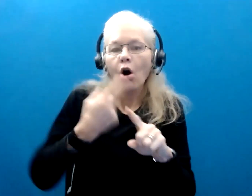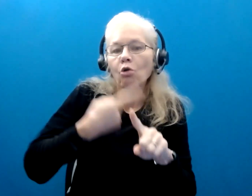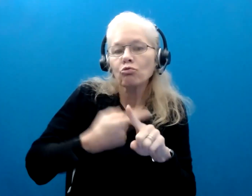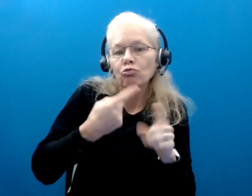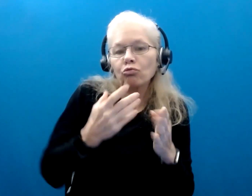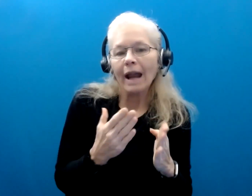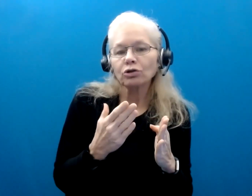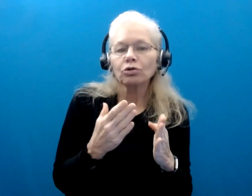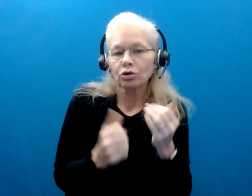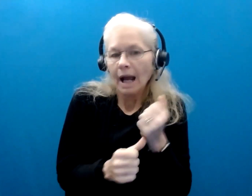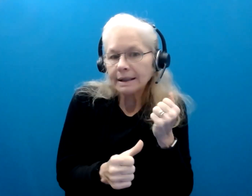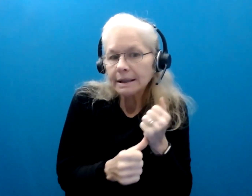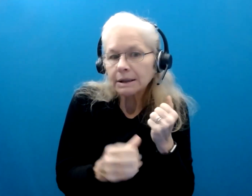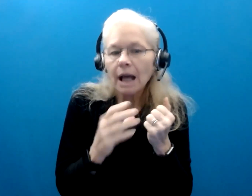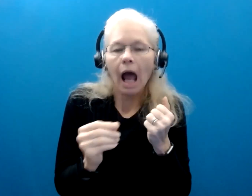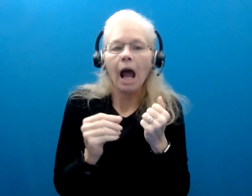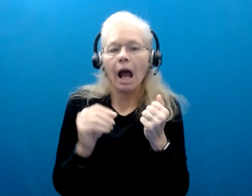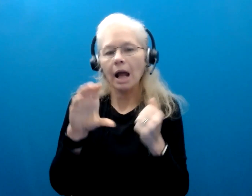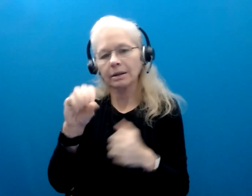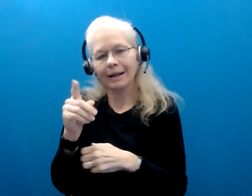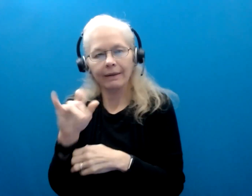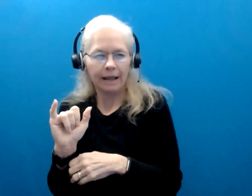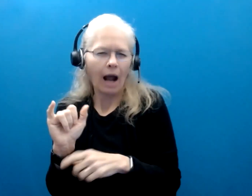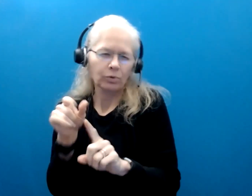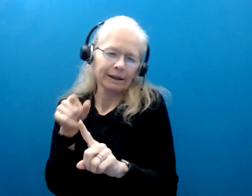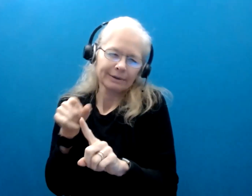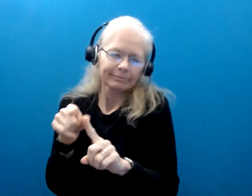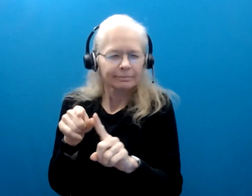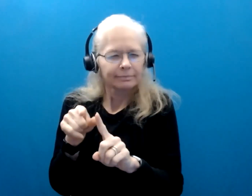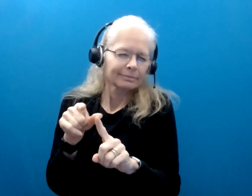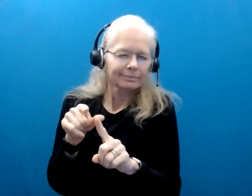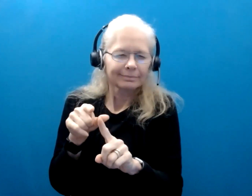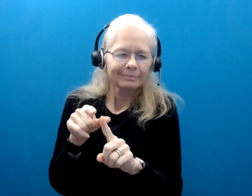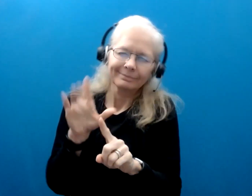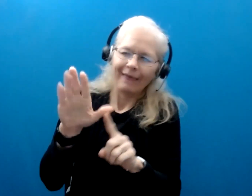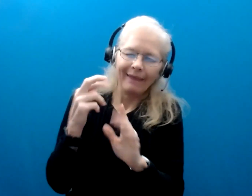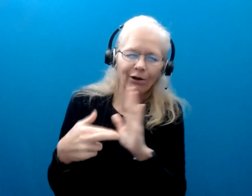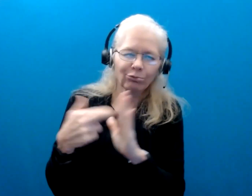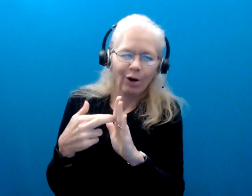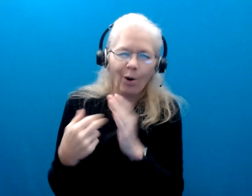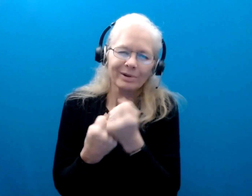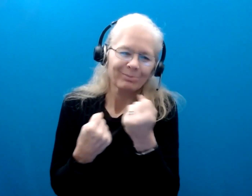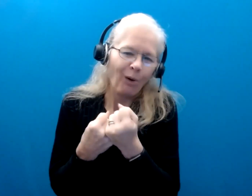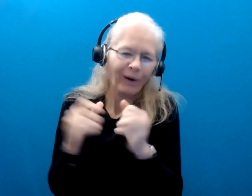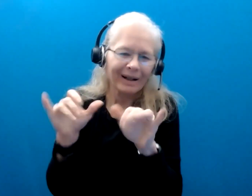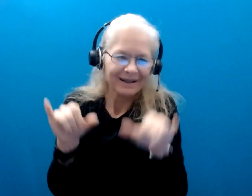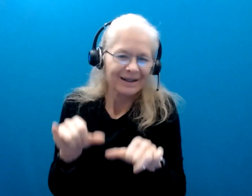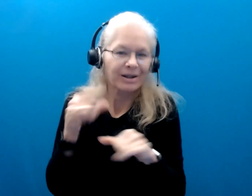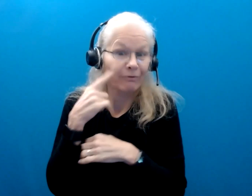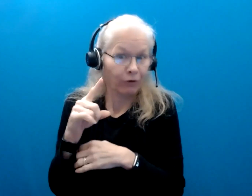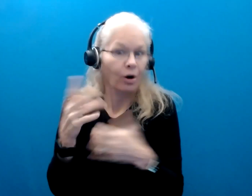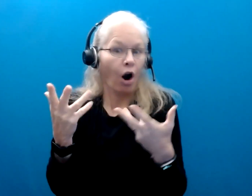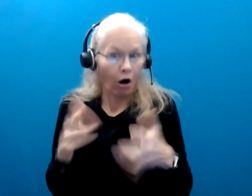those suggestions that had the county in sort of a support role for assistance programs that are available. And then also